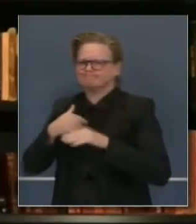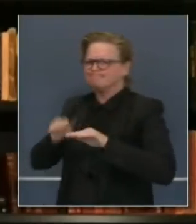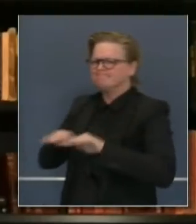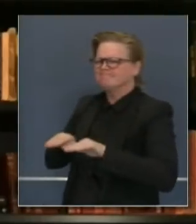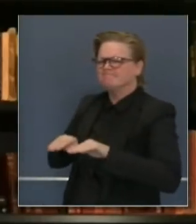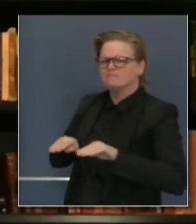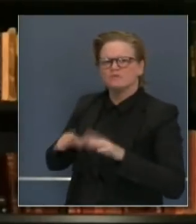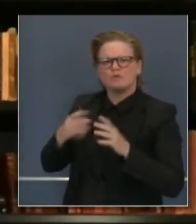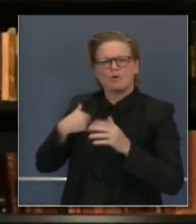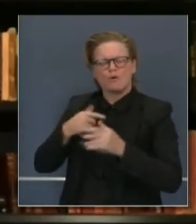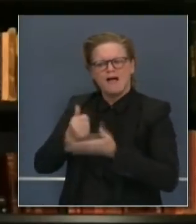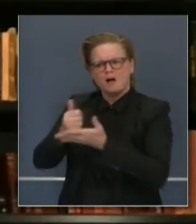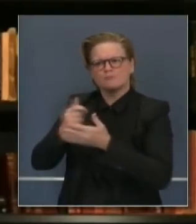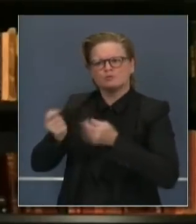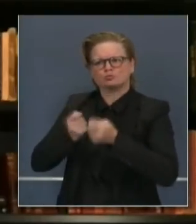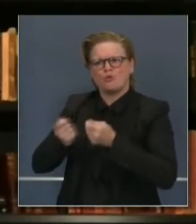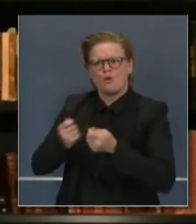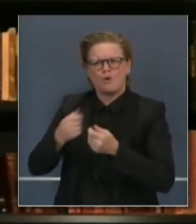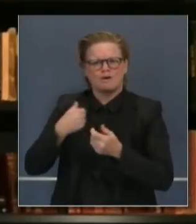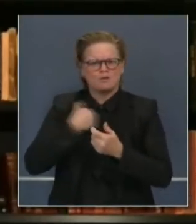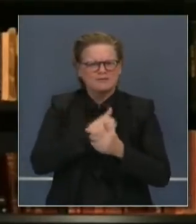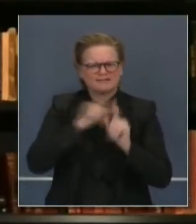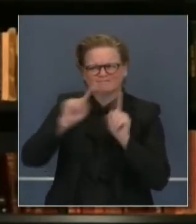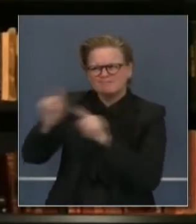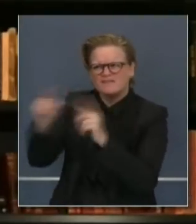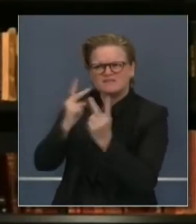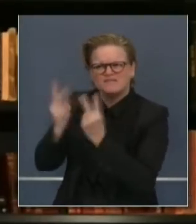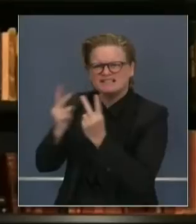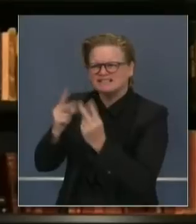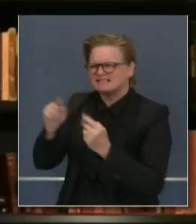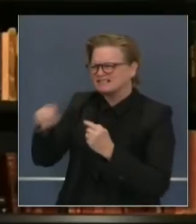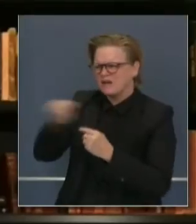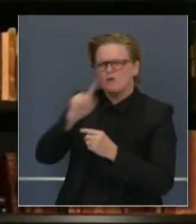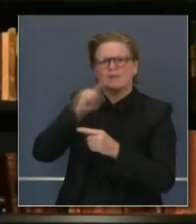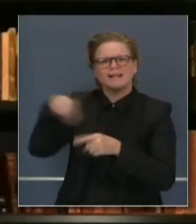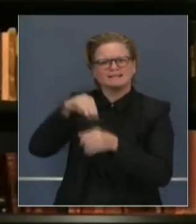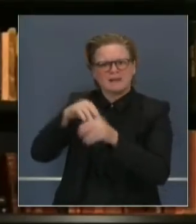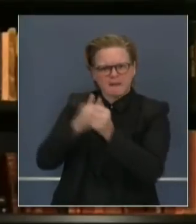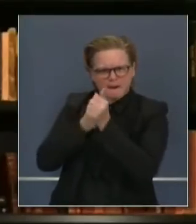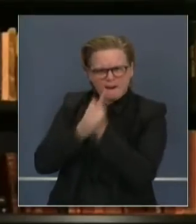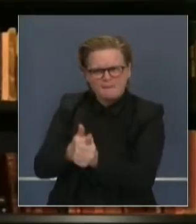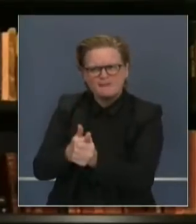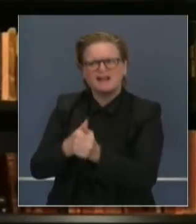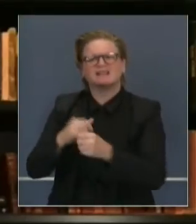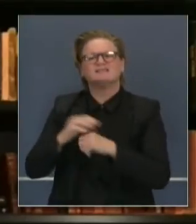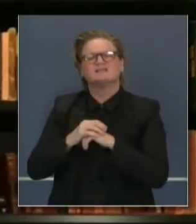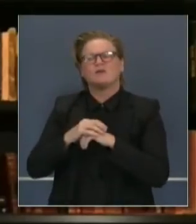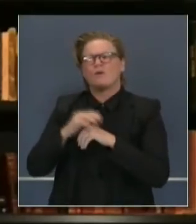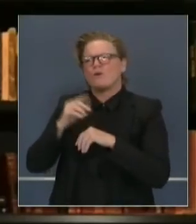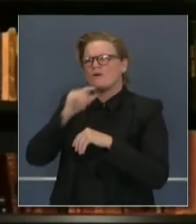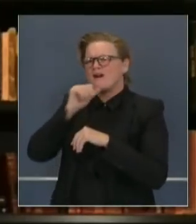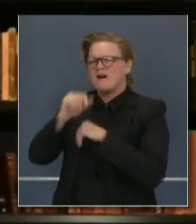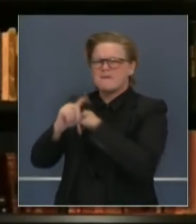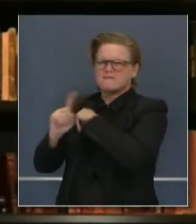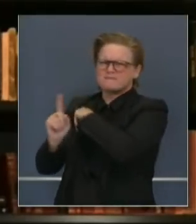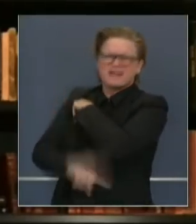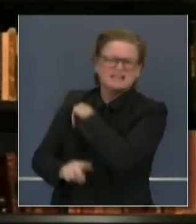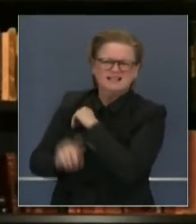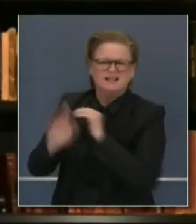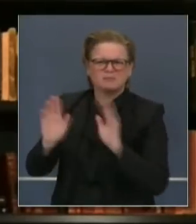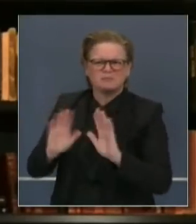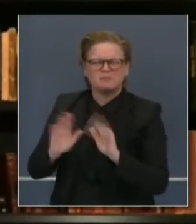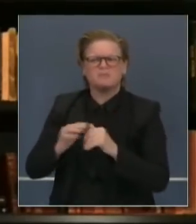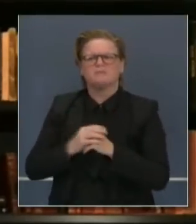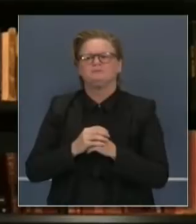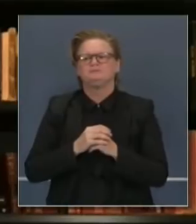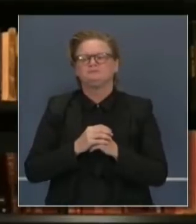right before Thanksgiving. And they were compliance visits. They're not to be punitive. They're not just to hit businesses, whack them, and fine them. They're